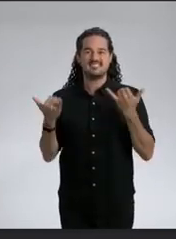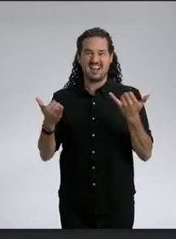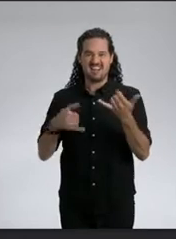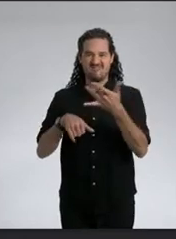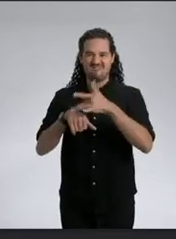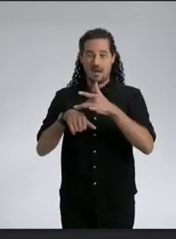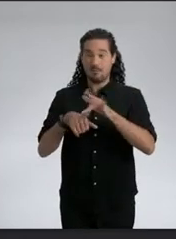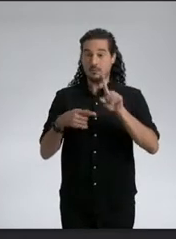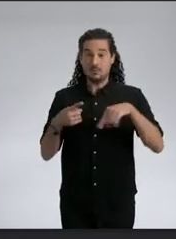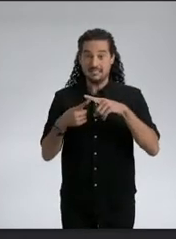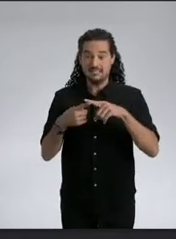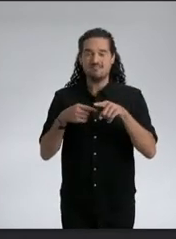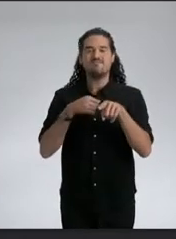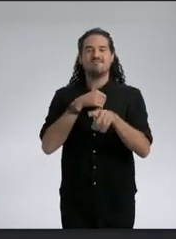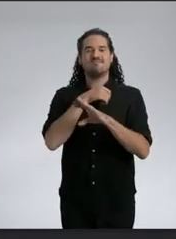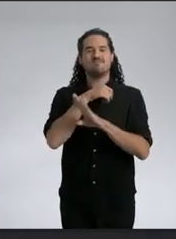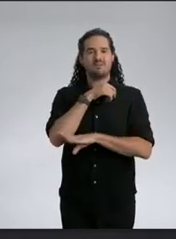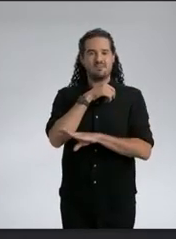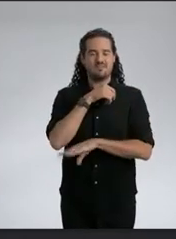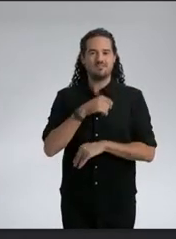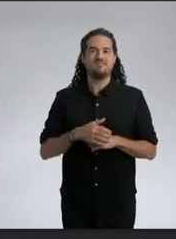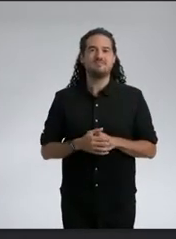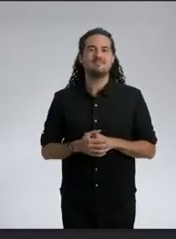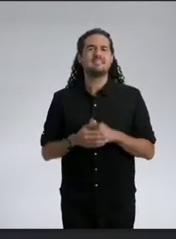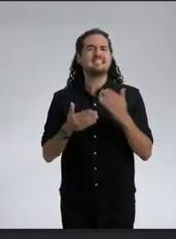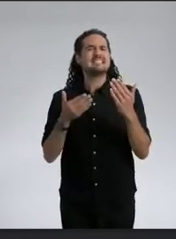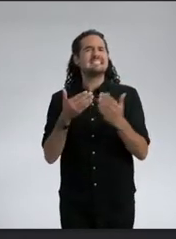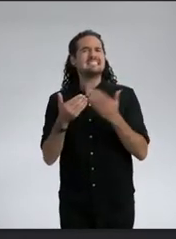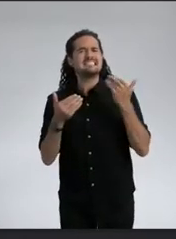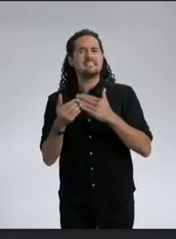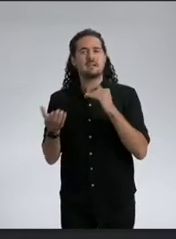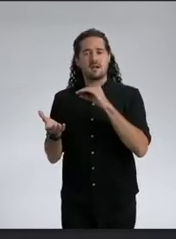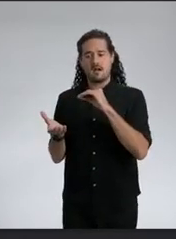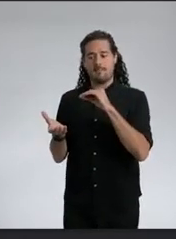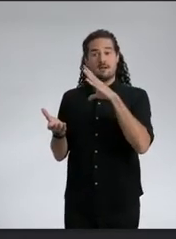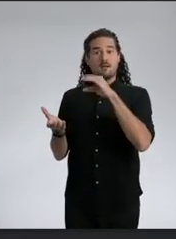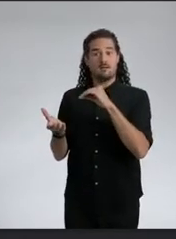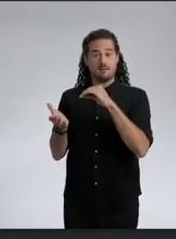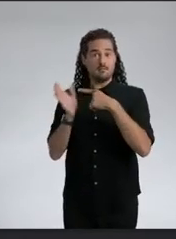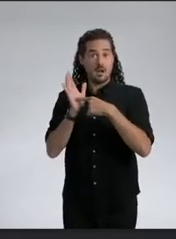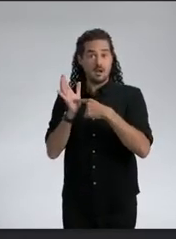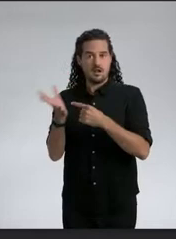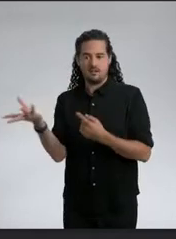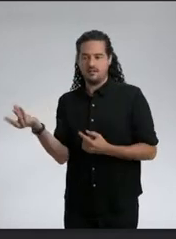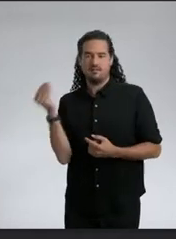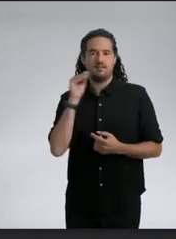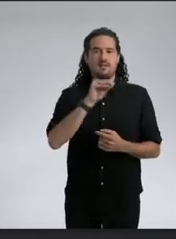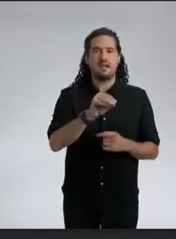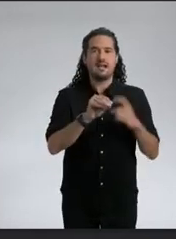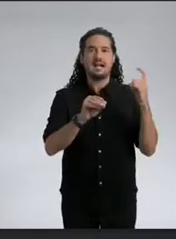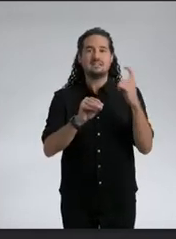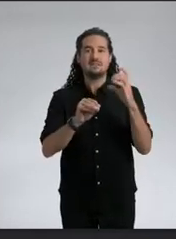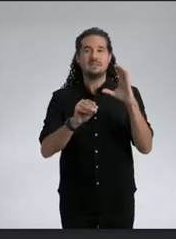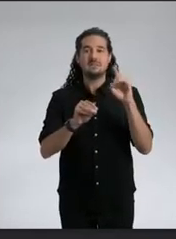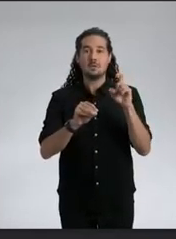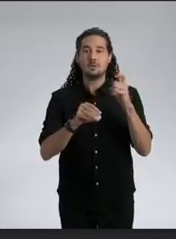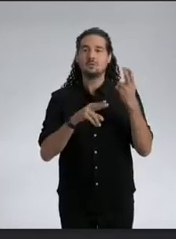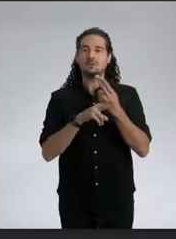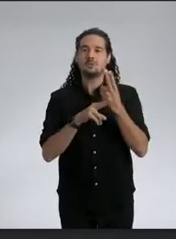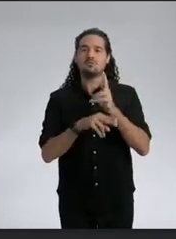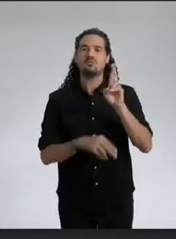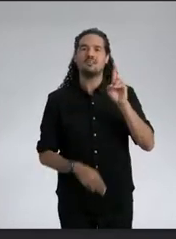year. It's easy to bring Object Capture models into Xcode and use the new Reality Kit APIs to add